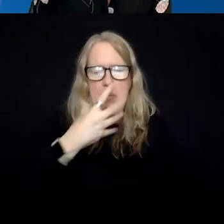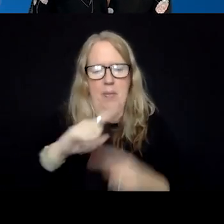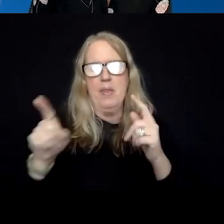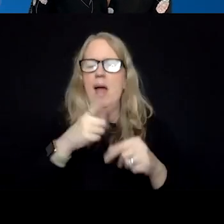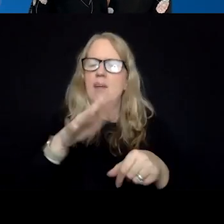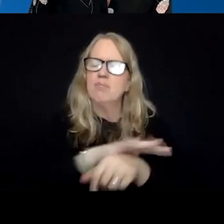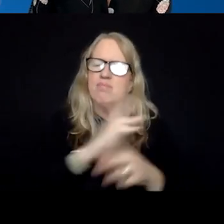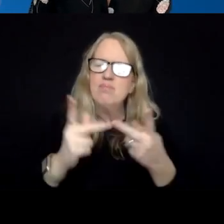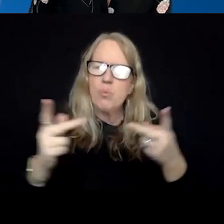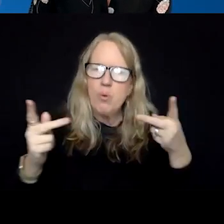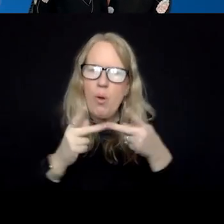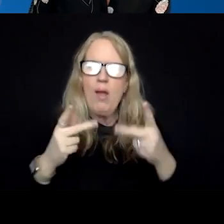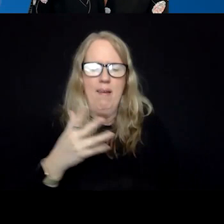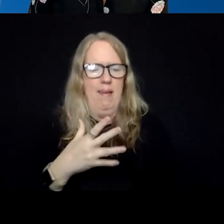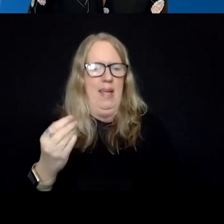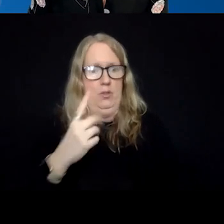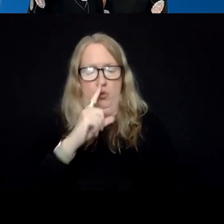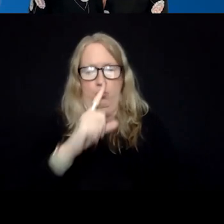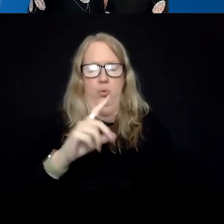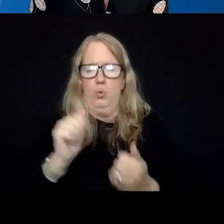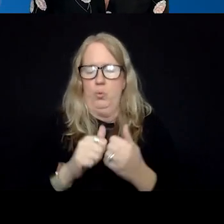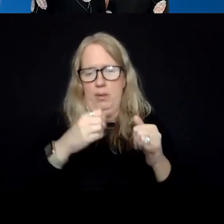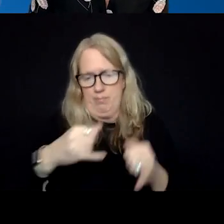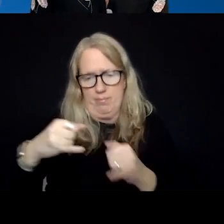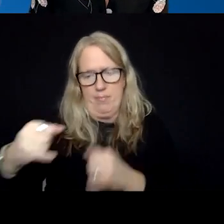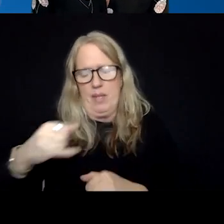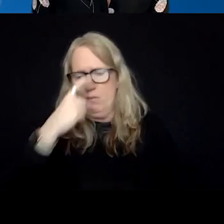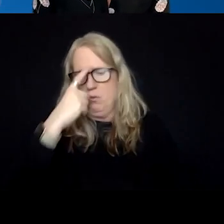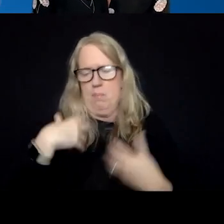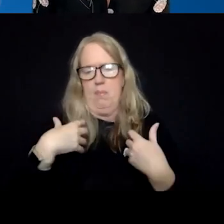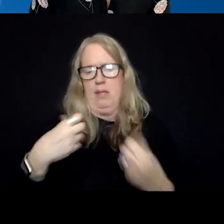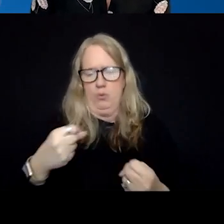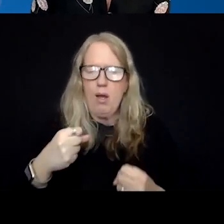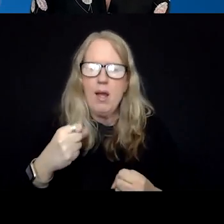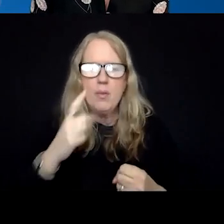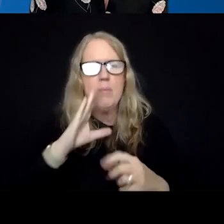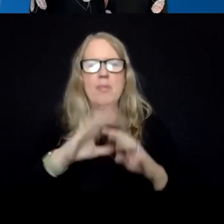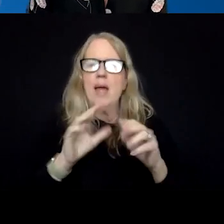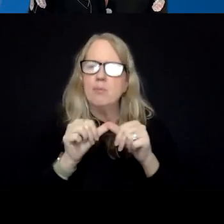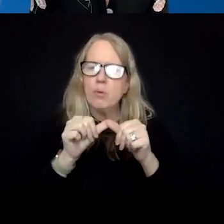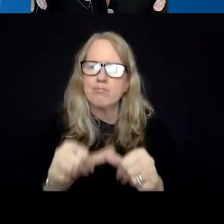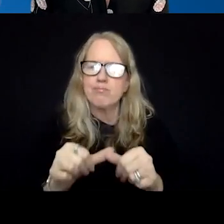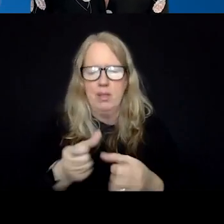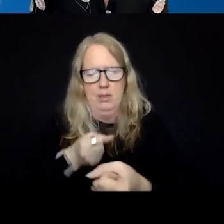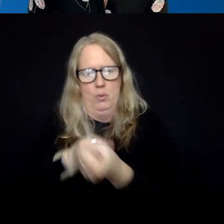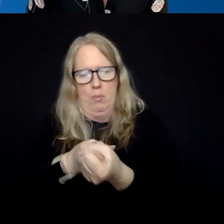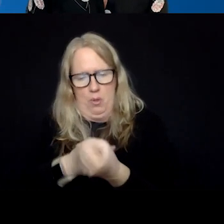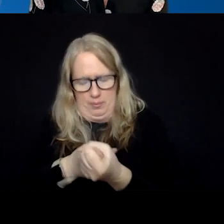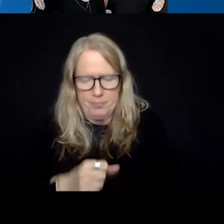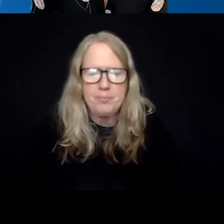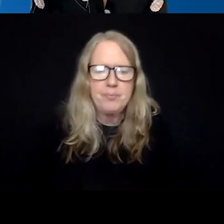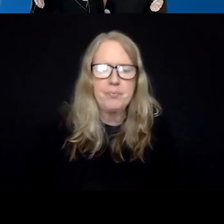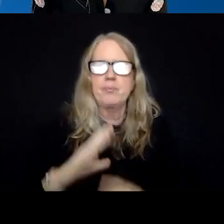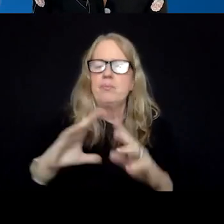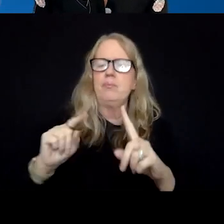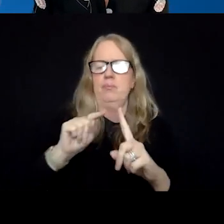for everybody. And it's especially true for individuals who've experienced mental health crisis and need those ongoing supports. And then at its very